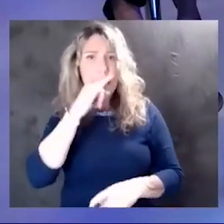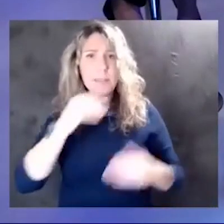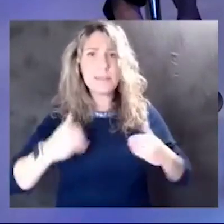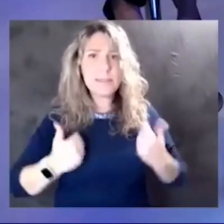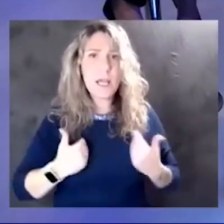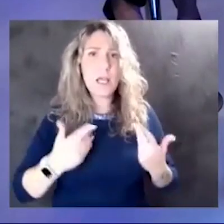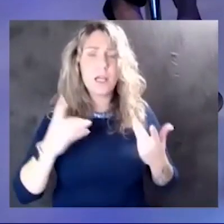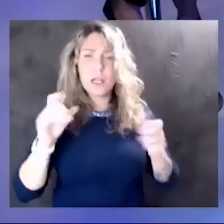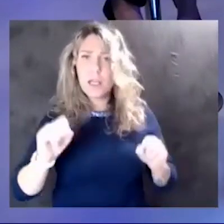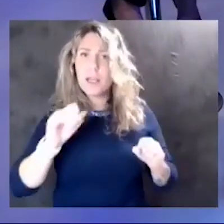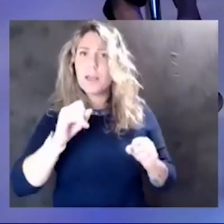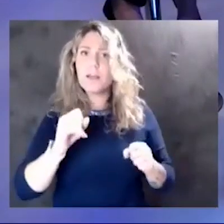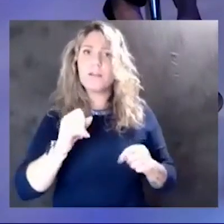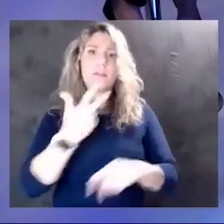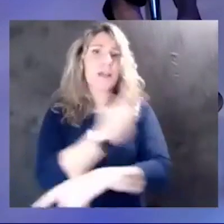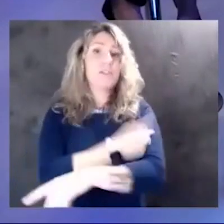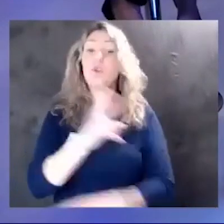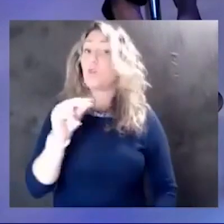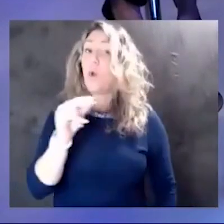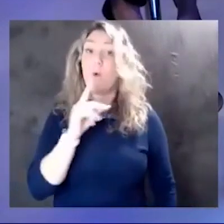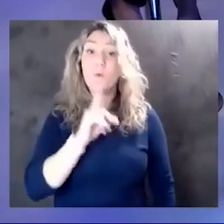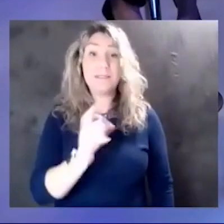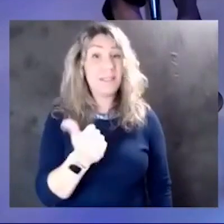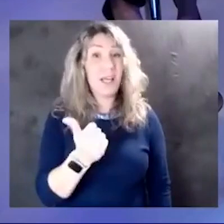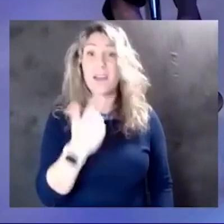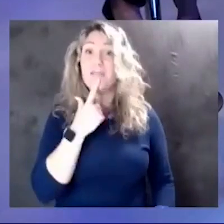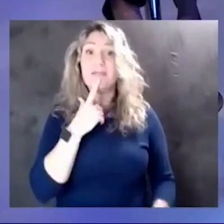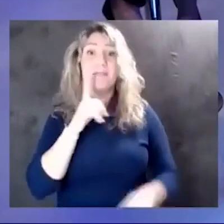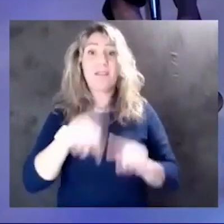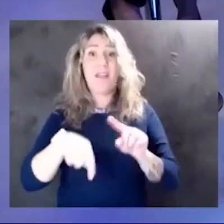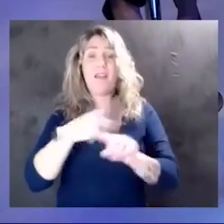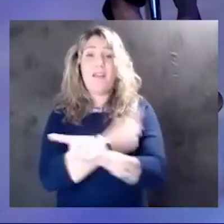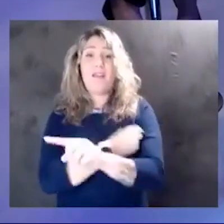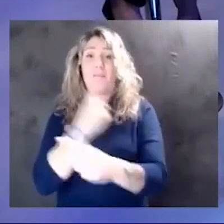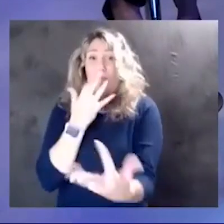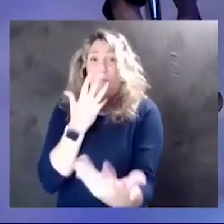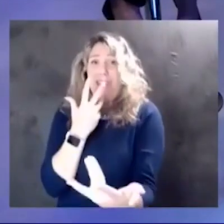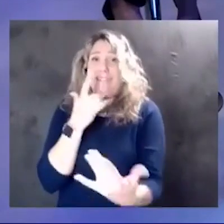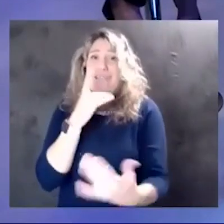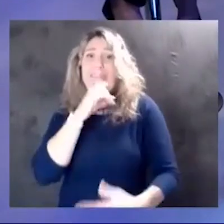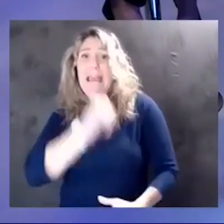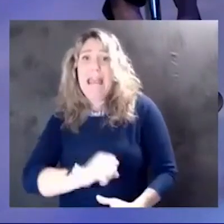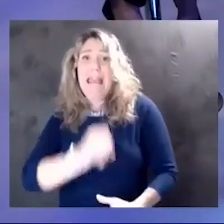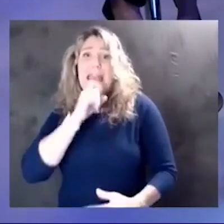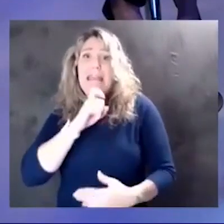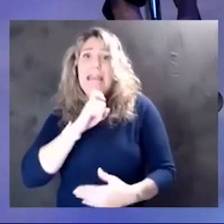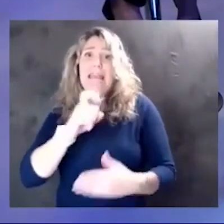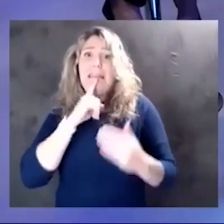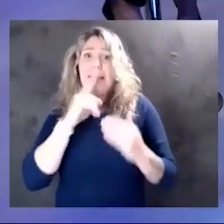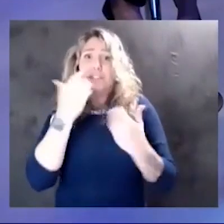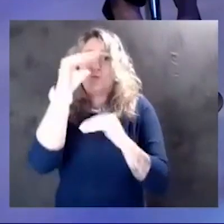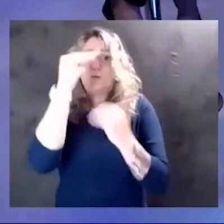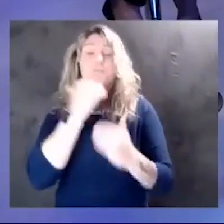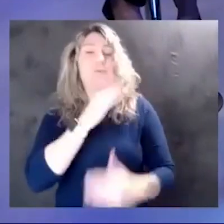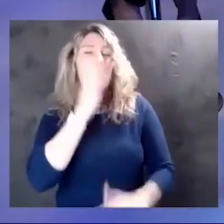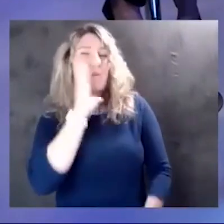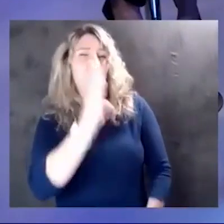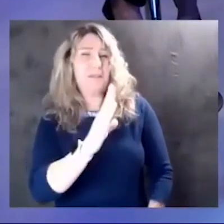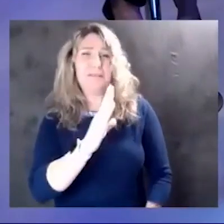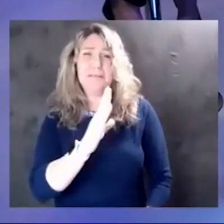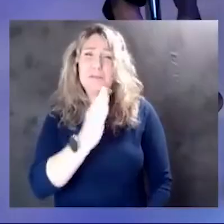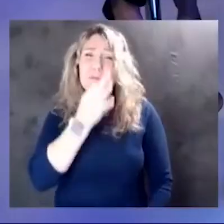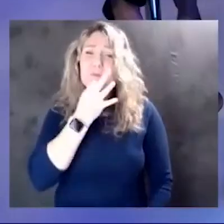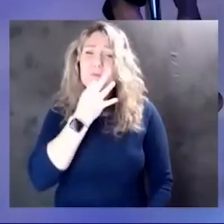and 10. No, so they're unvaccinated. Got it. Yeah, Okay. waiting for that age to drop. Yes, for sure. so am I. Yes. Someday soon. Yeah. When is that going to happen,